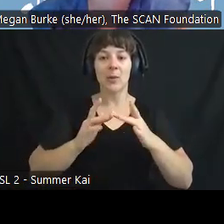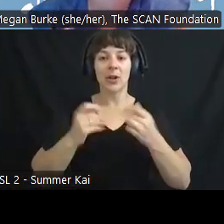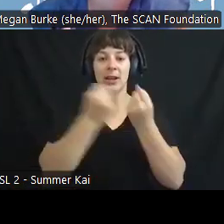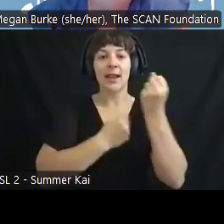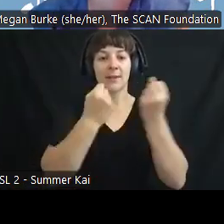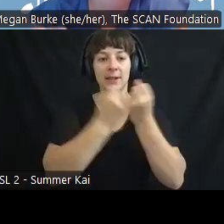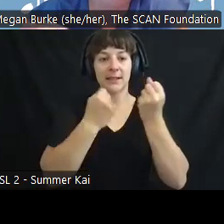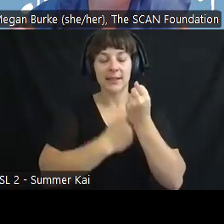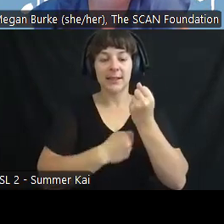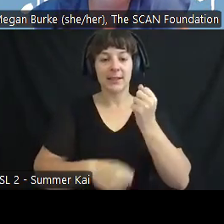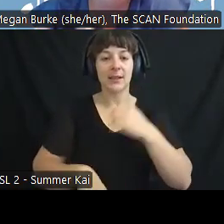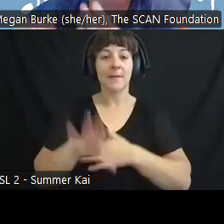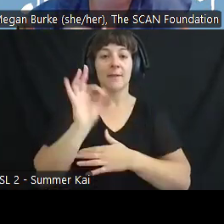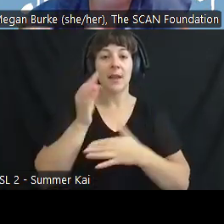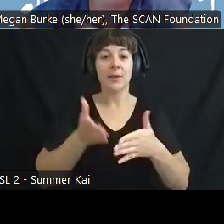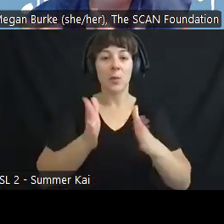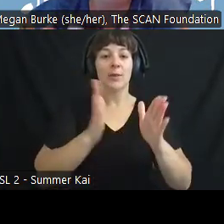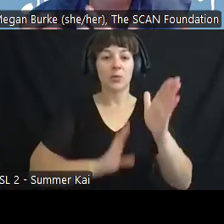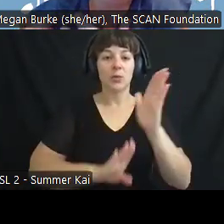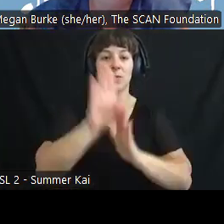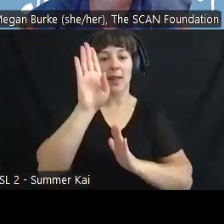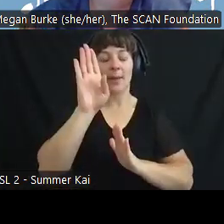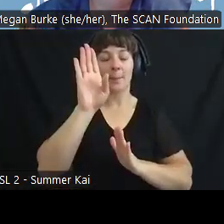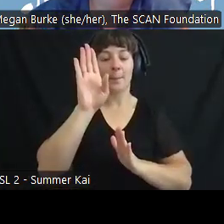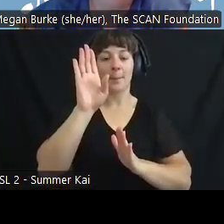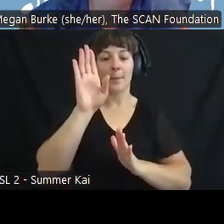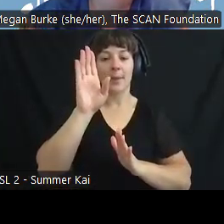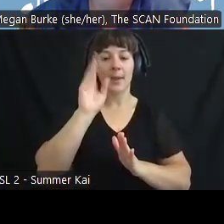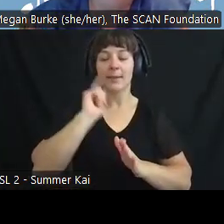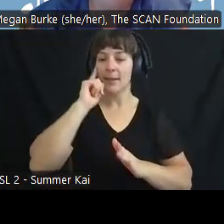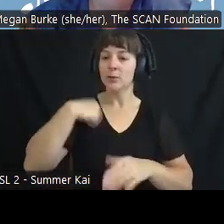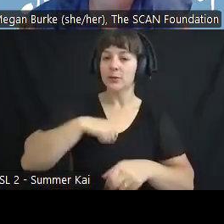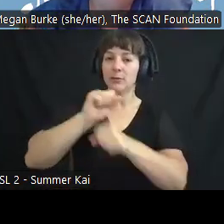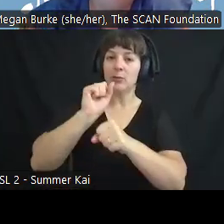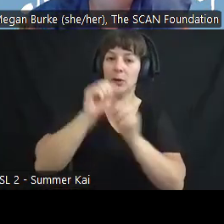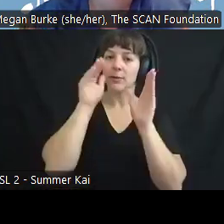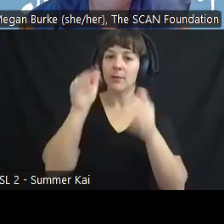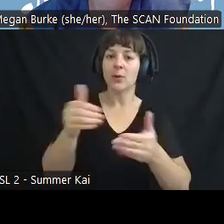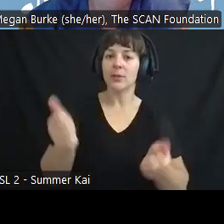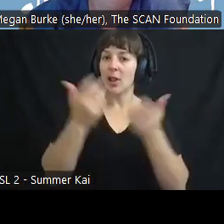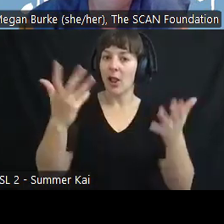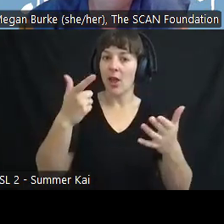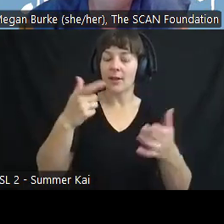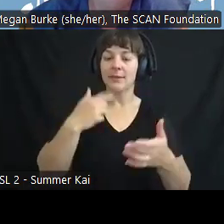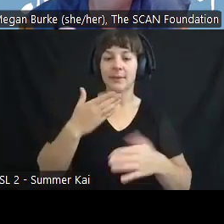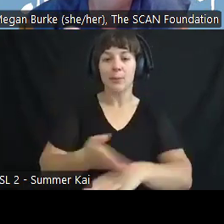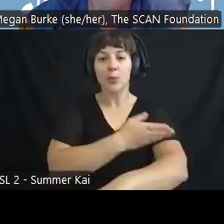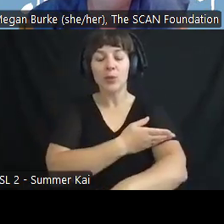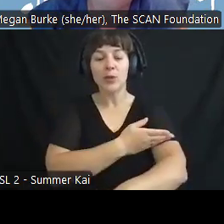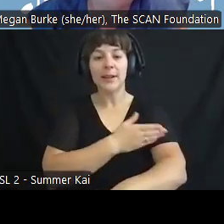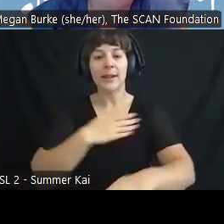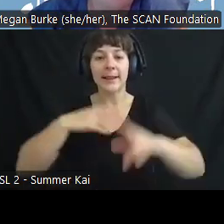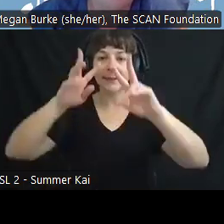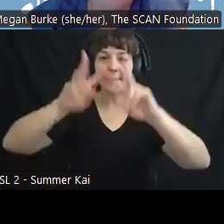So finding ways to develop, we've I think as a state have worked pretty hard on the improving kind of the